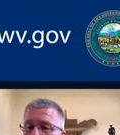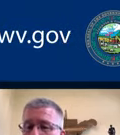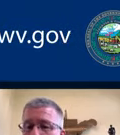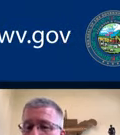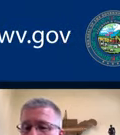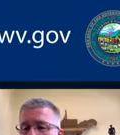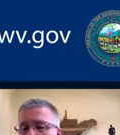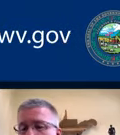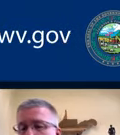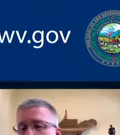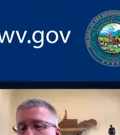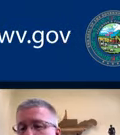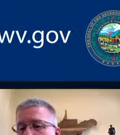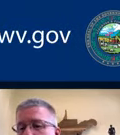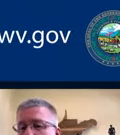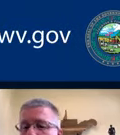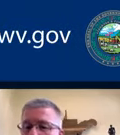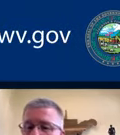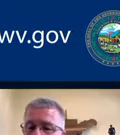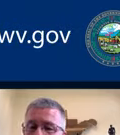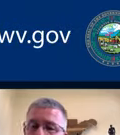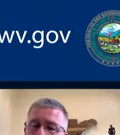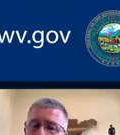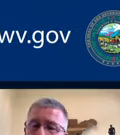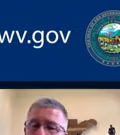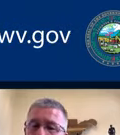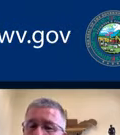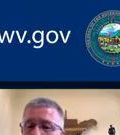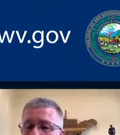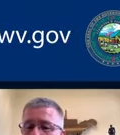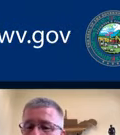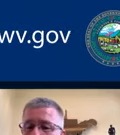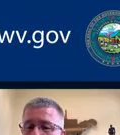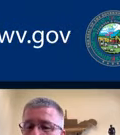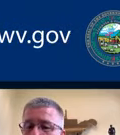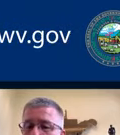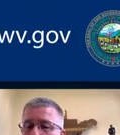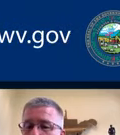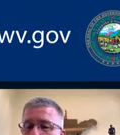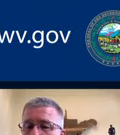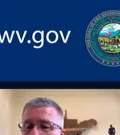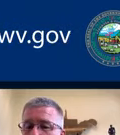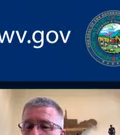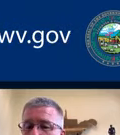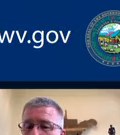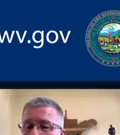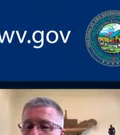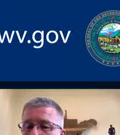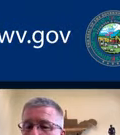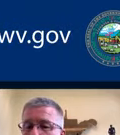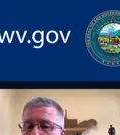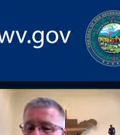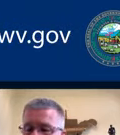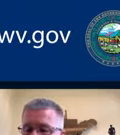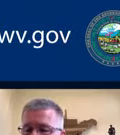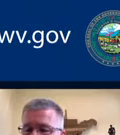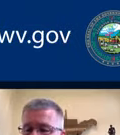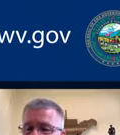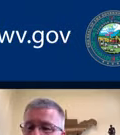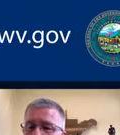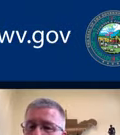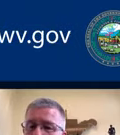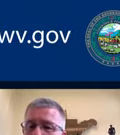far? And also, could you clarify when was the last time that number was